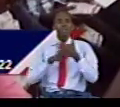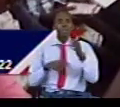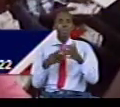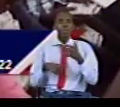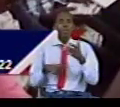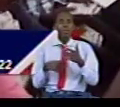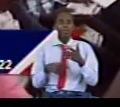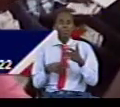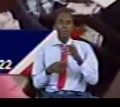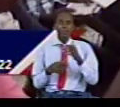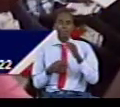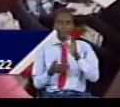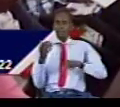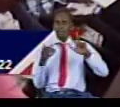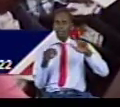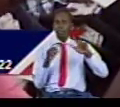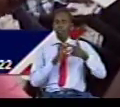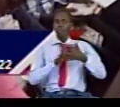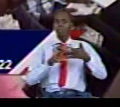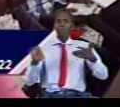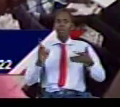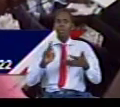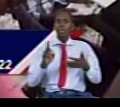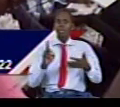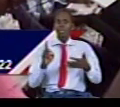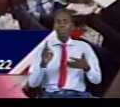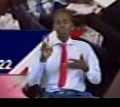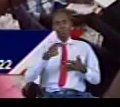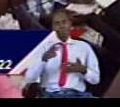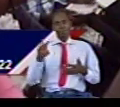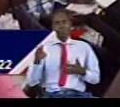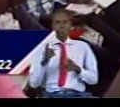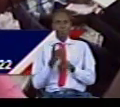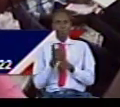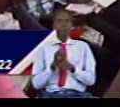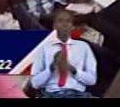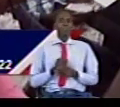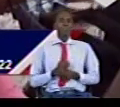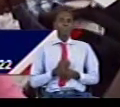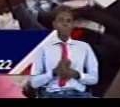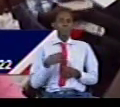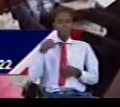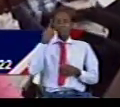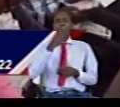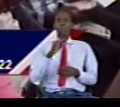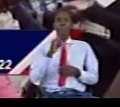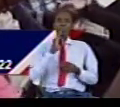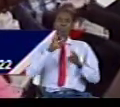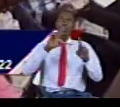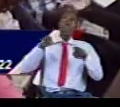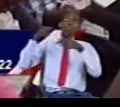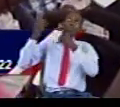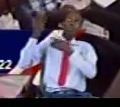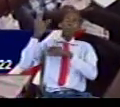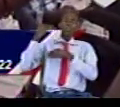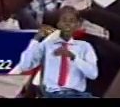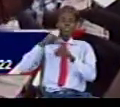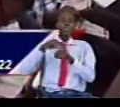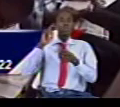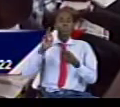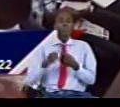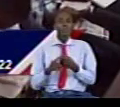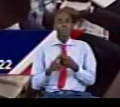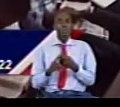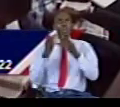What verse do you want to read? Chapter 3, verse 22. Who is gone into, tell me,